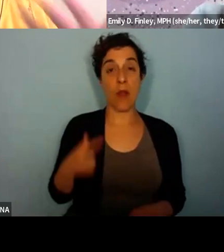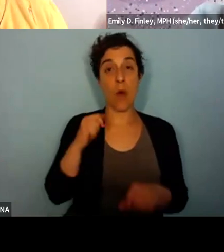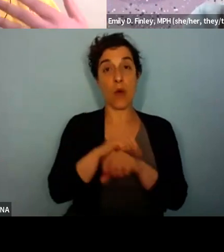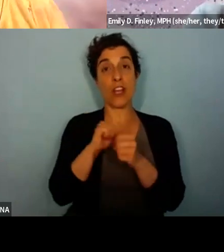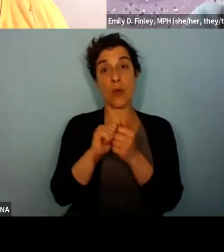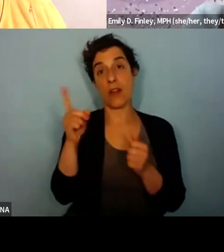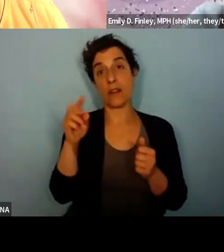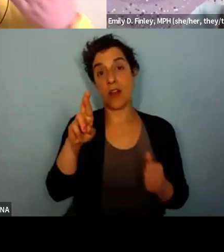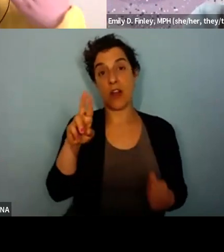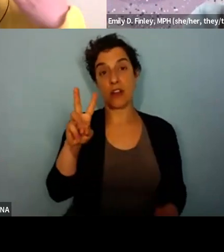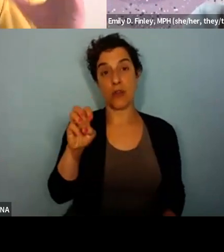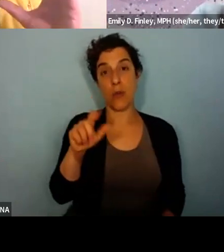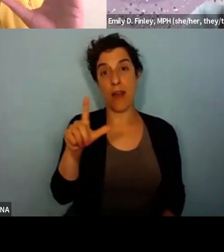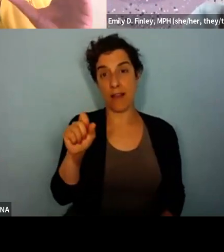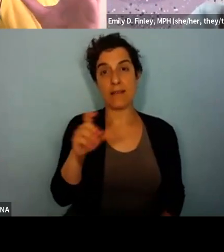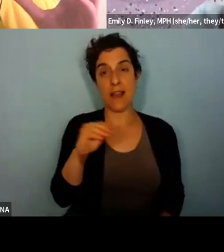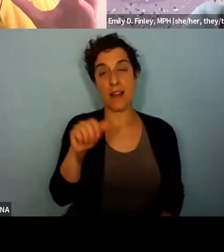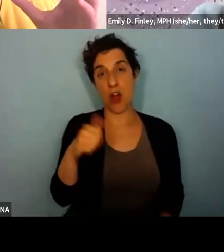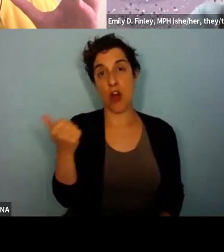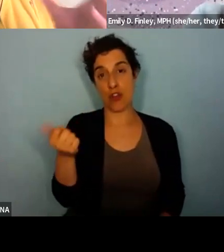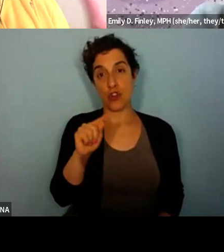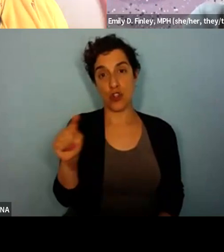Wells and others,